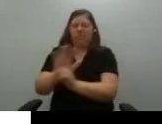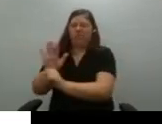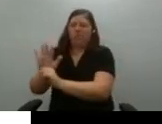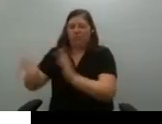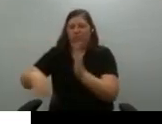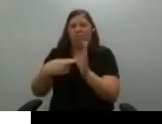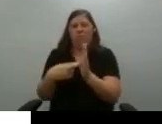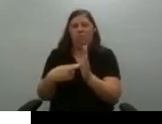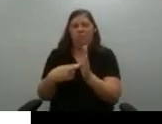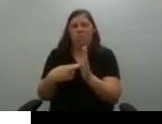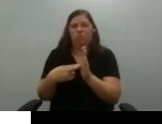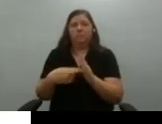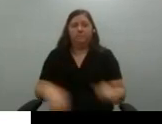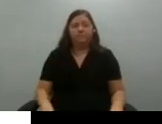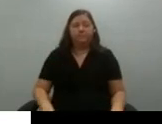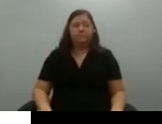functions.